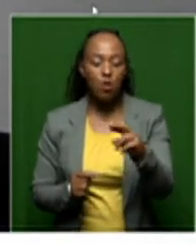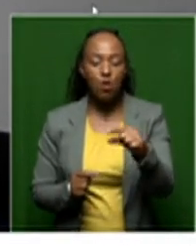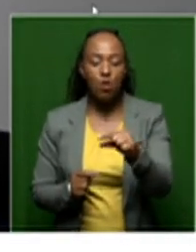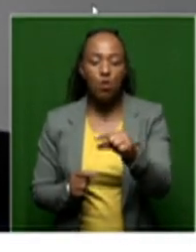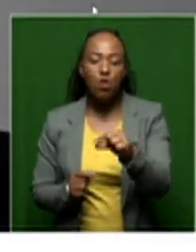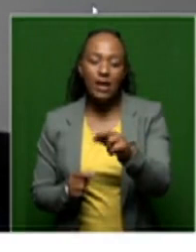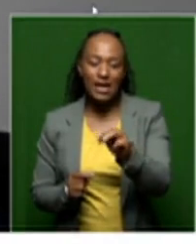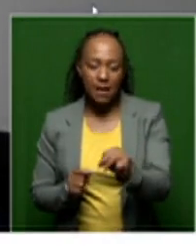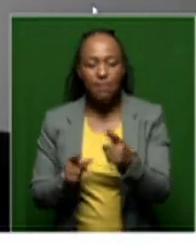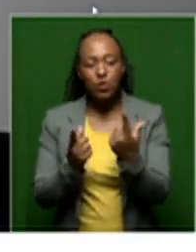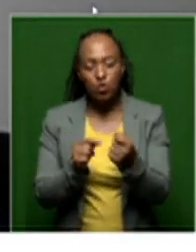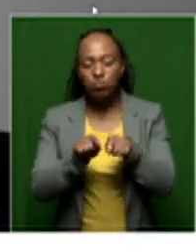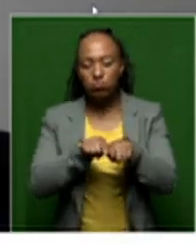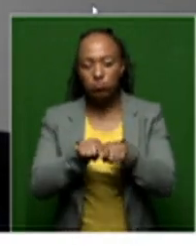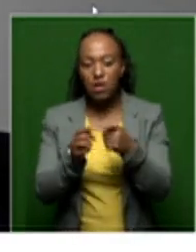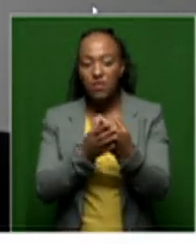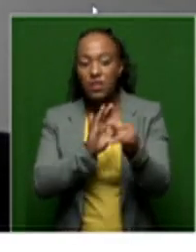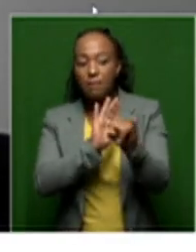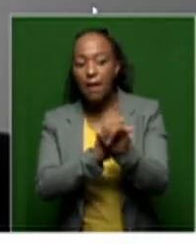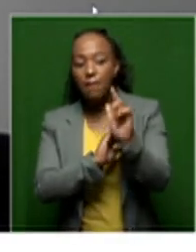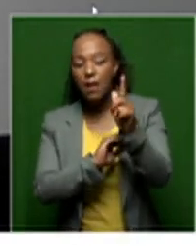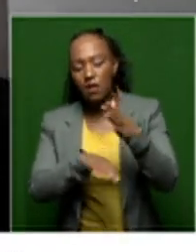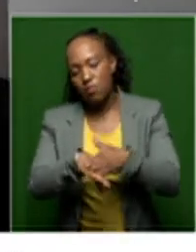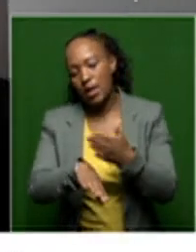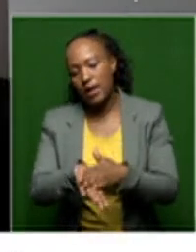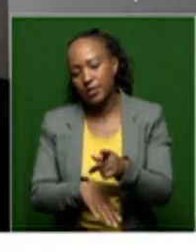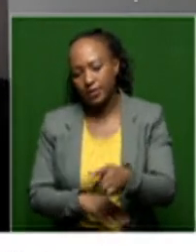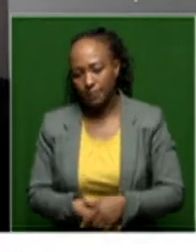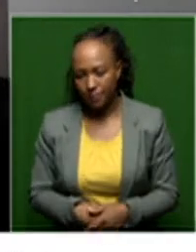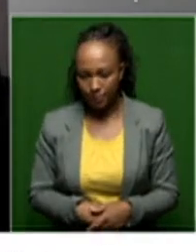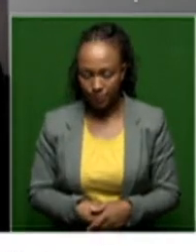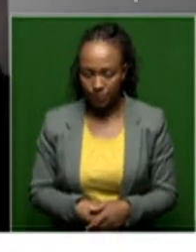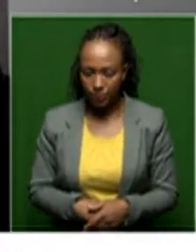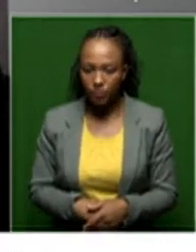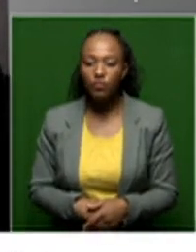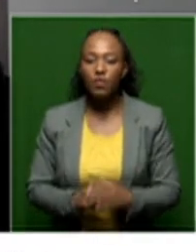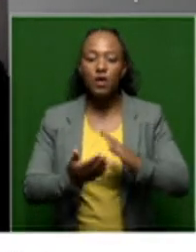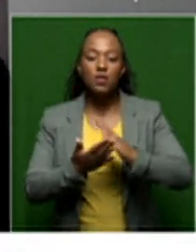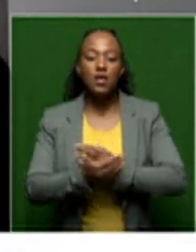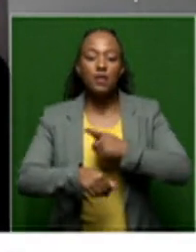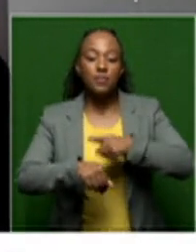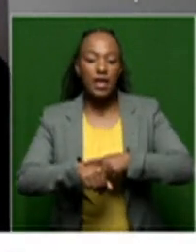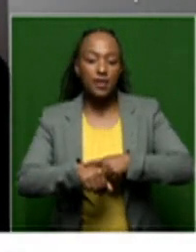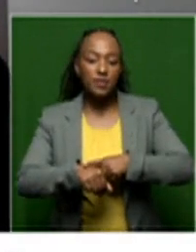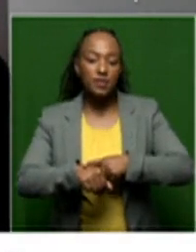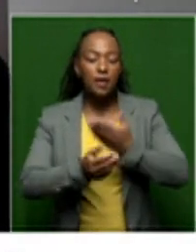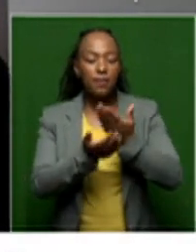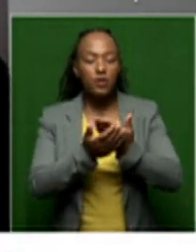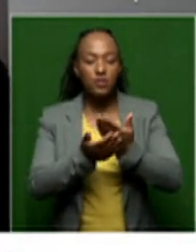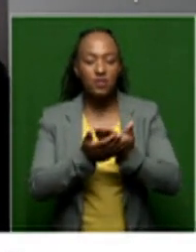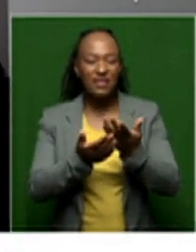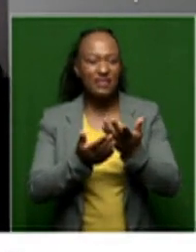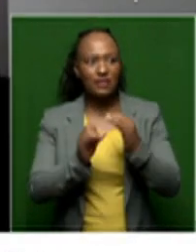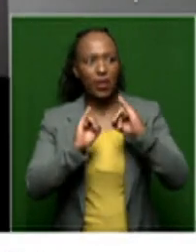fact that if you do detect it, then it might be too late. Yeah. All right. So I think sometimes it could be a little bit of